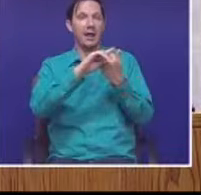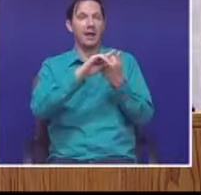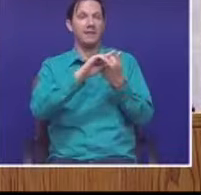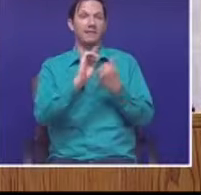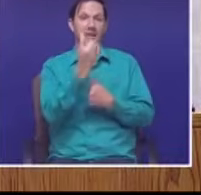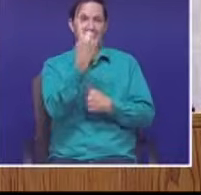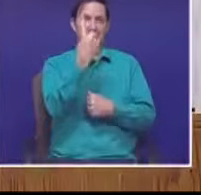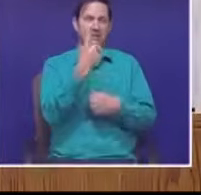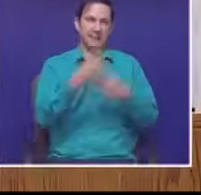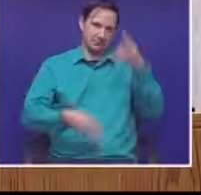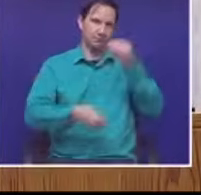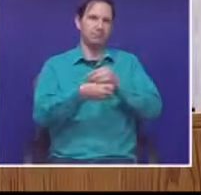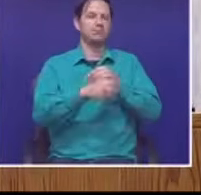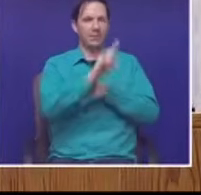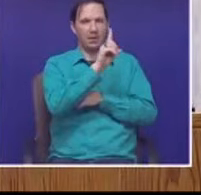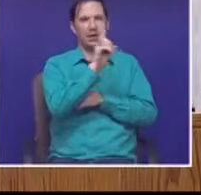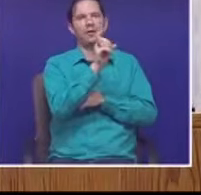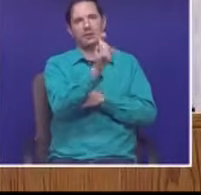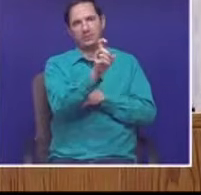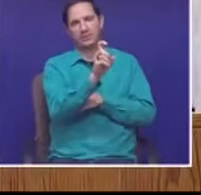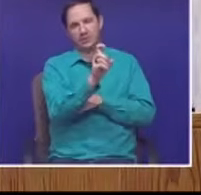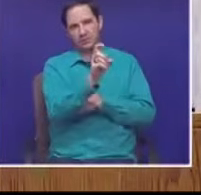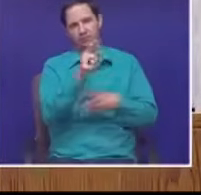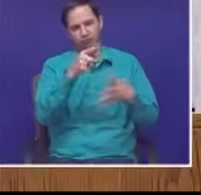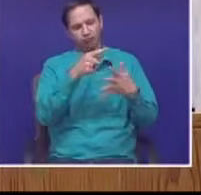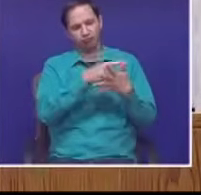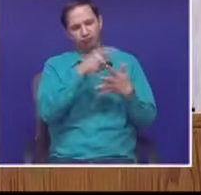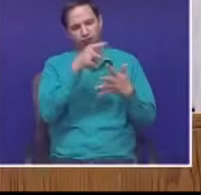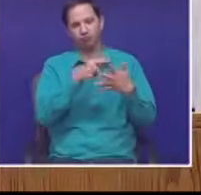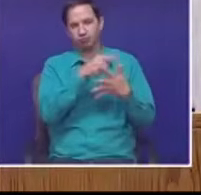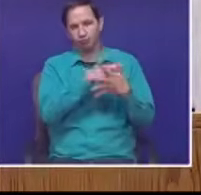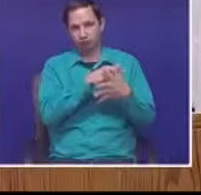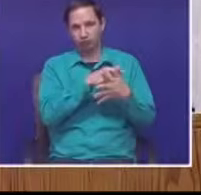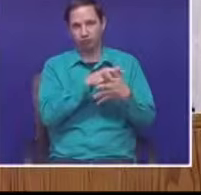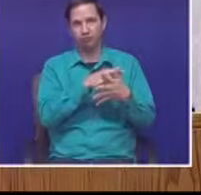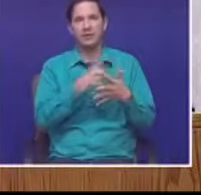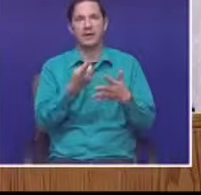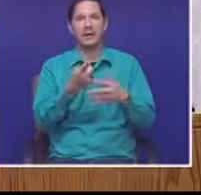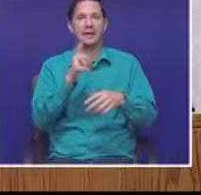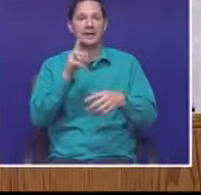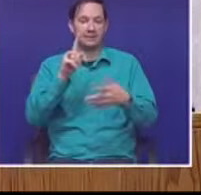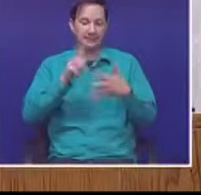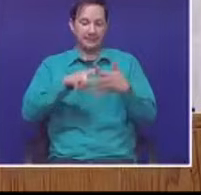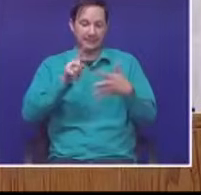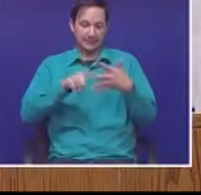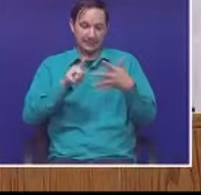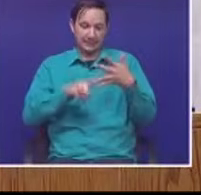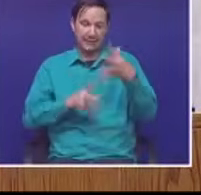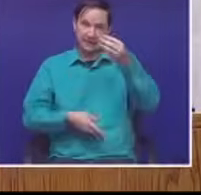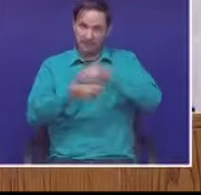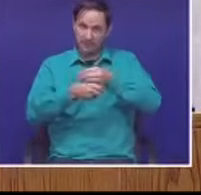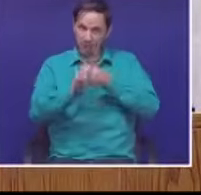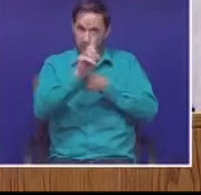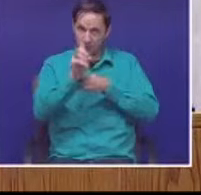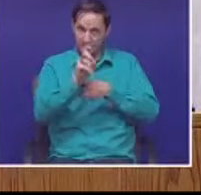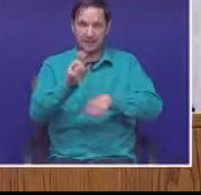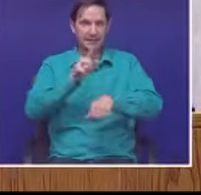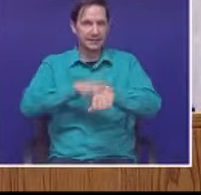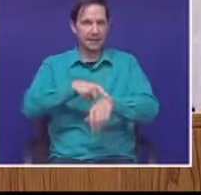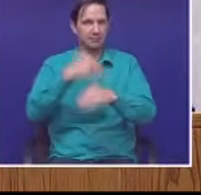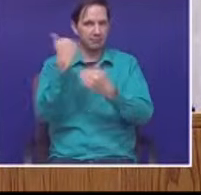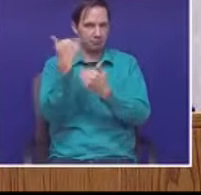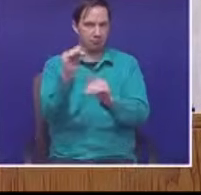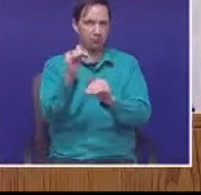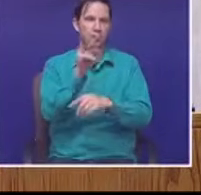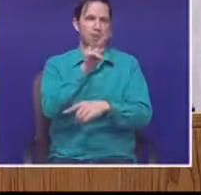a supplementary question to the minister. And the time for a supplementary question allocated is